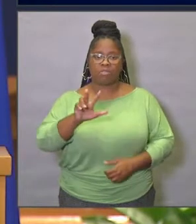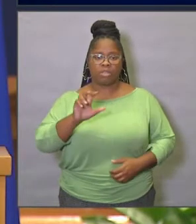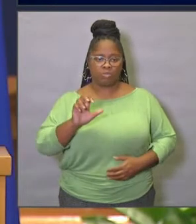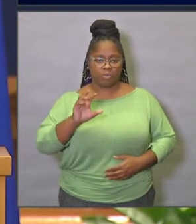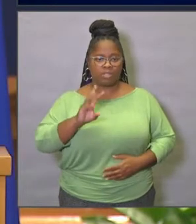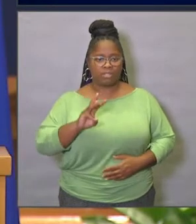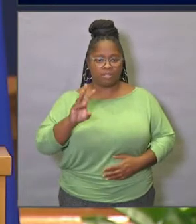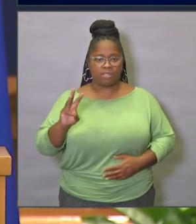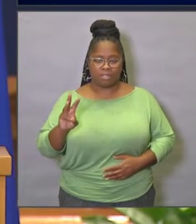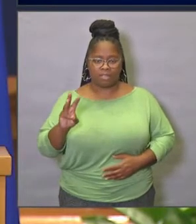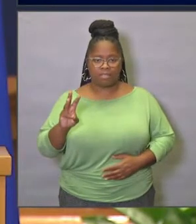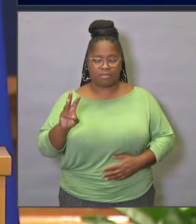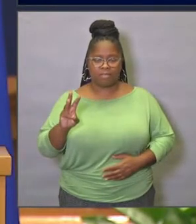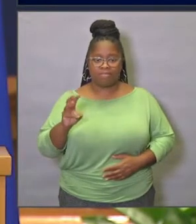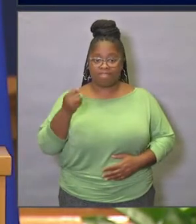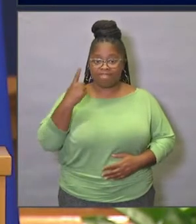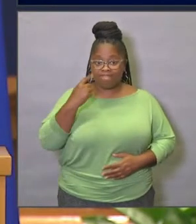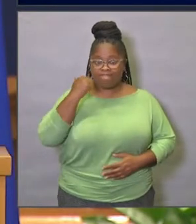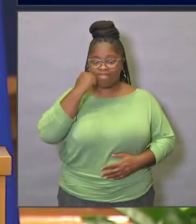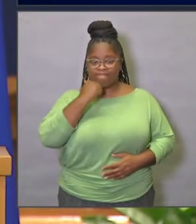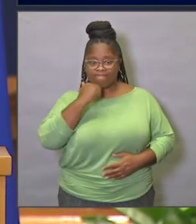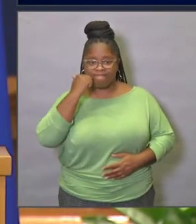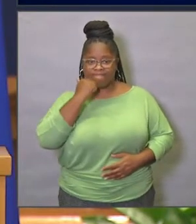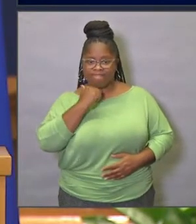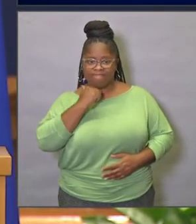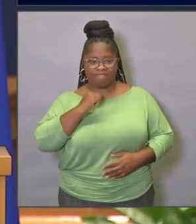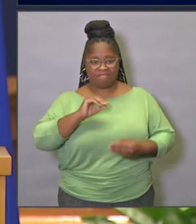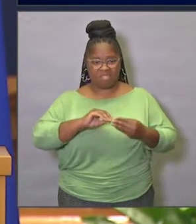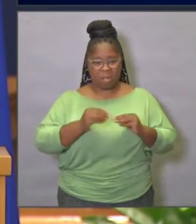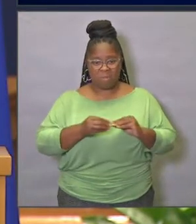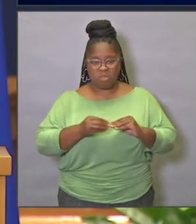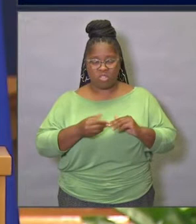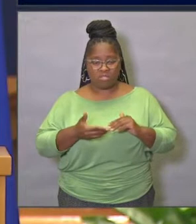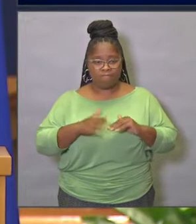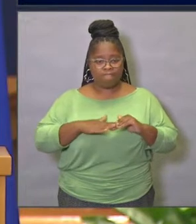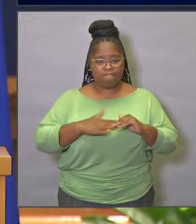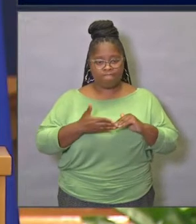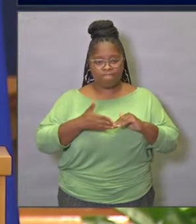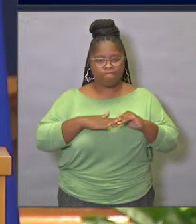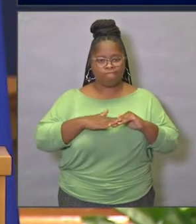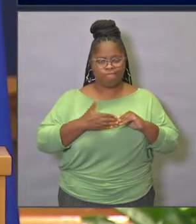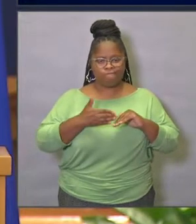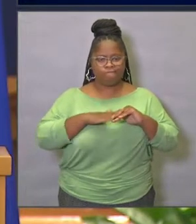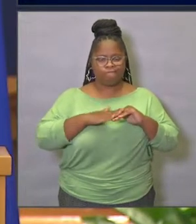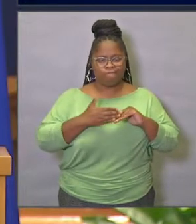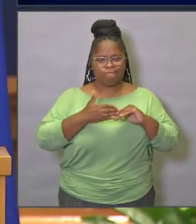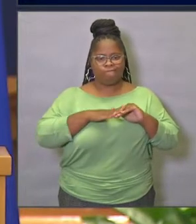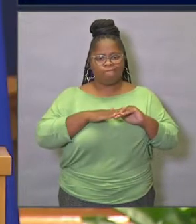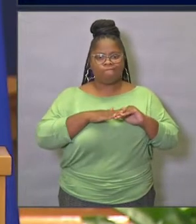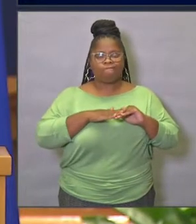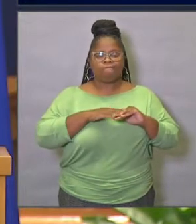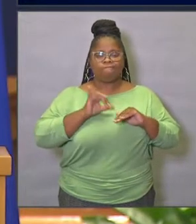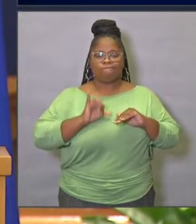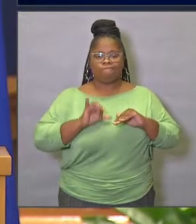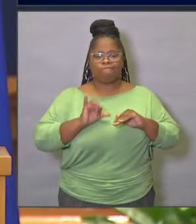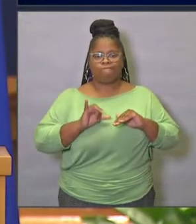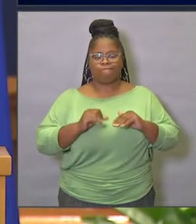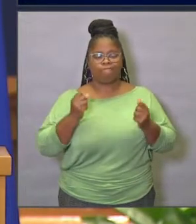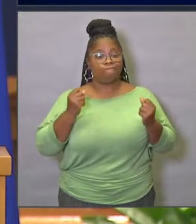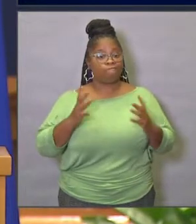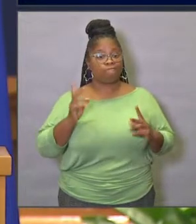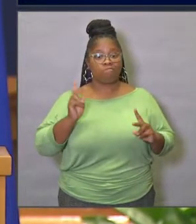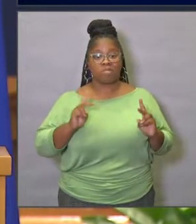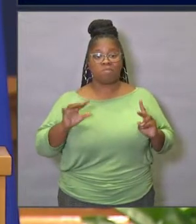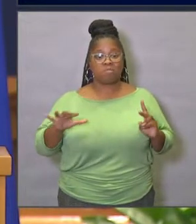6,366. Every day, these numbers are a staggering reminder of the many people across the county who have lost